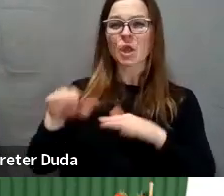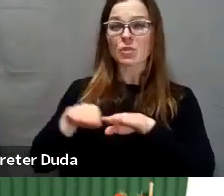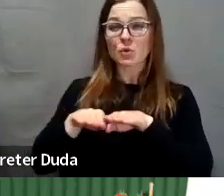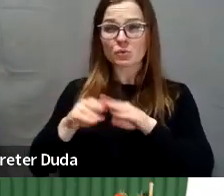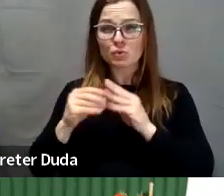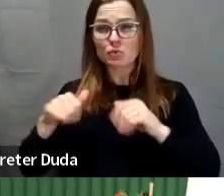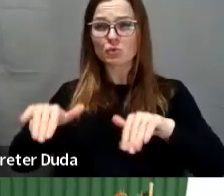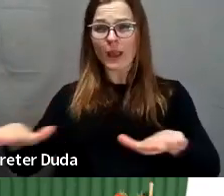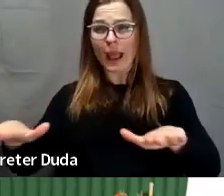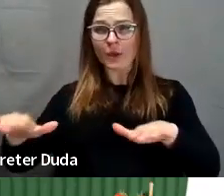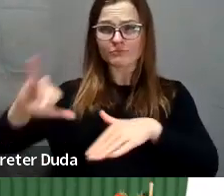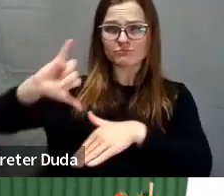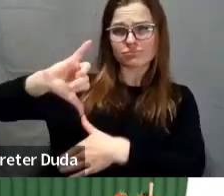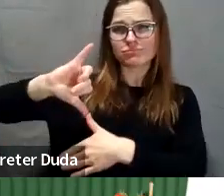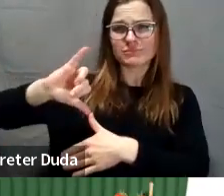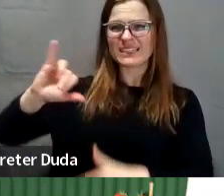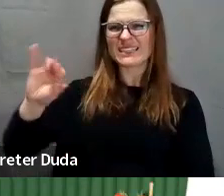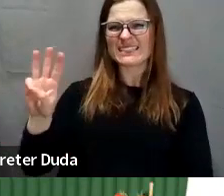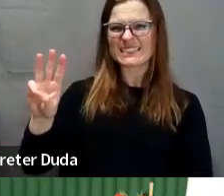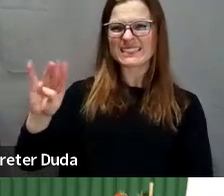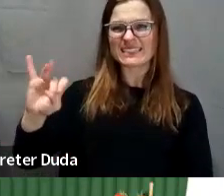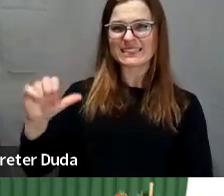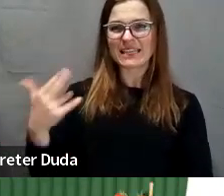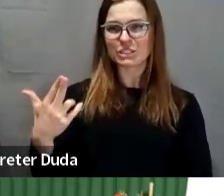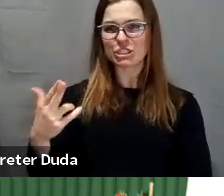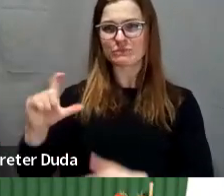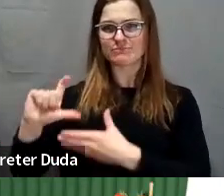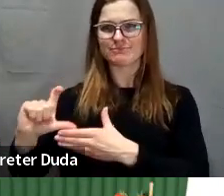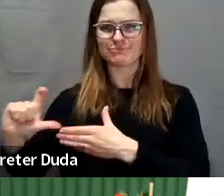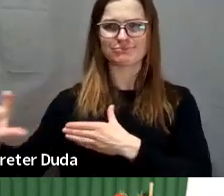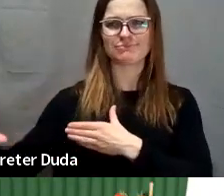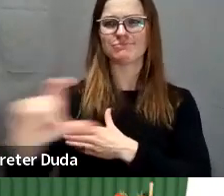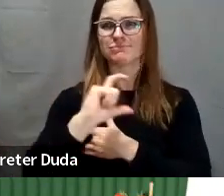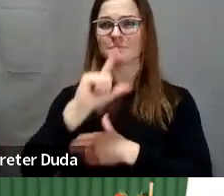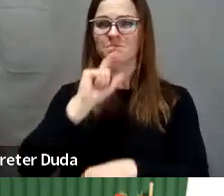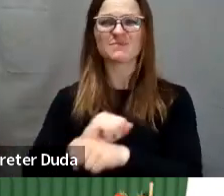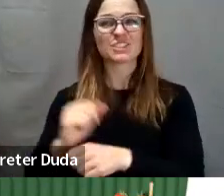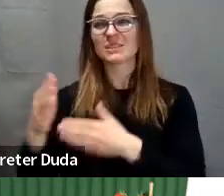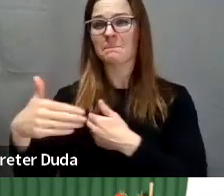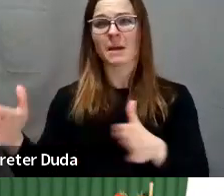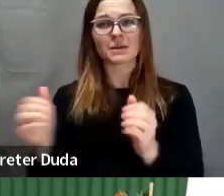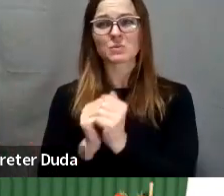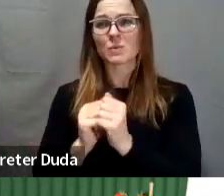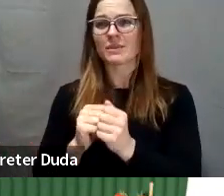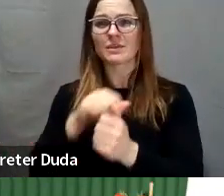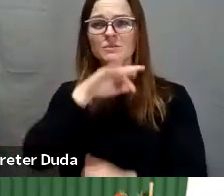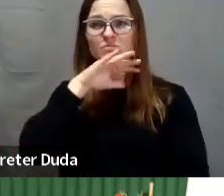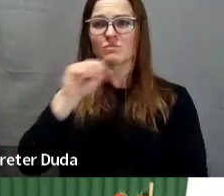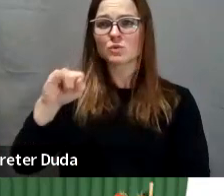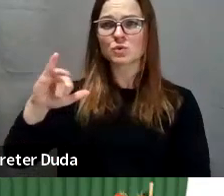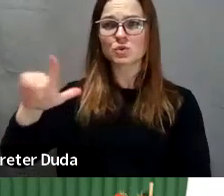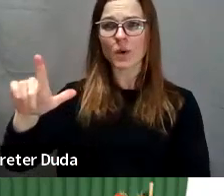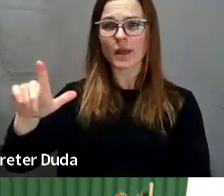the ground, and it's just a plain box with soil in it. And that is something that I consider to be